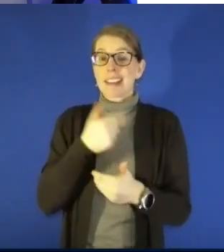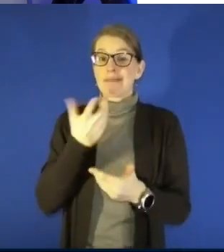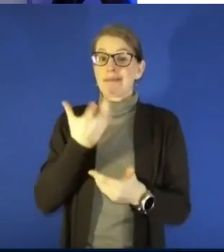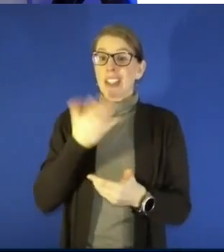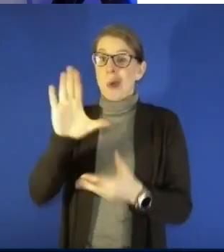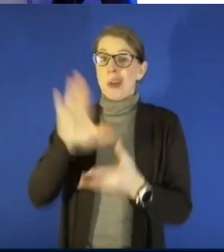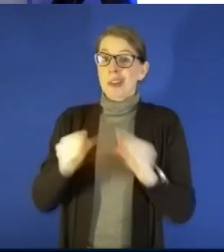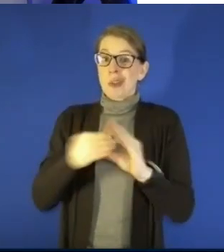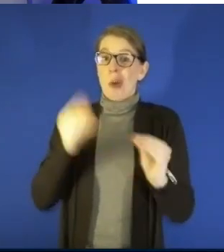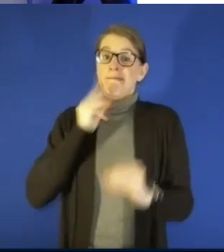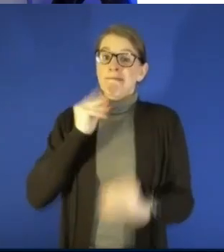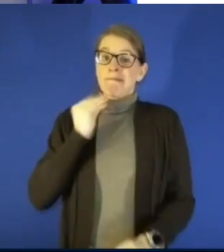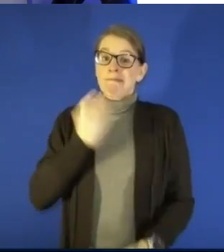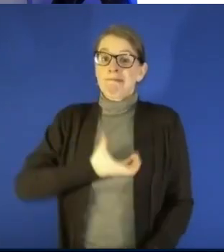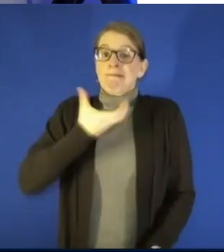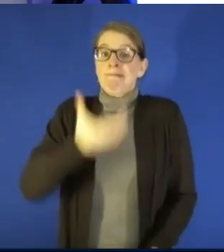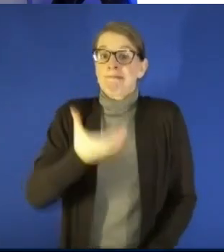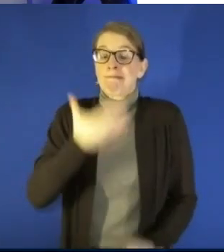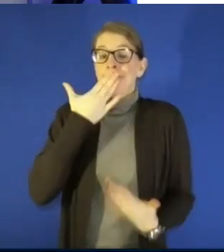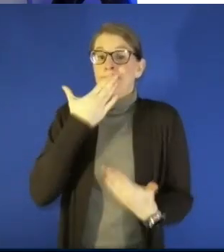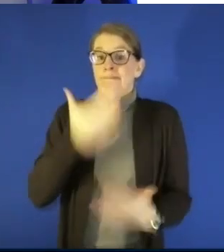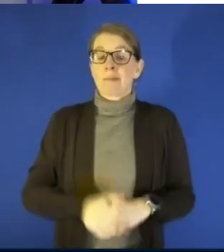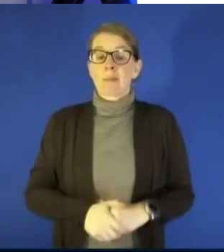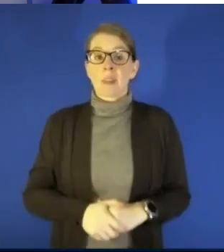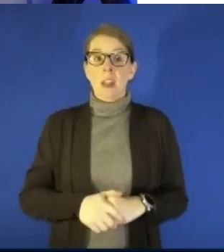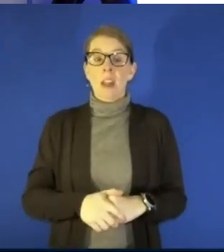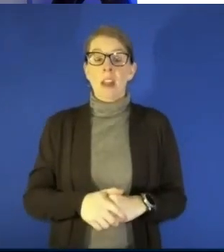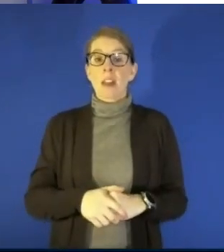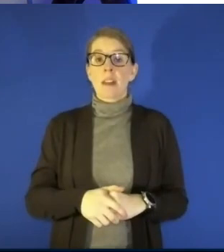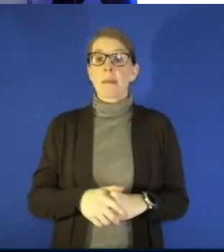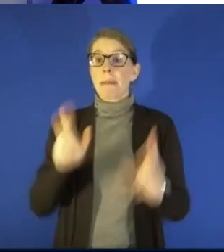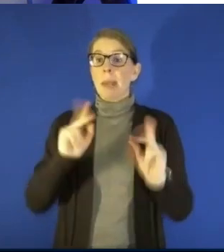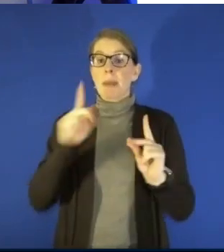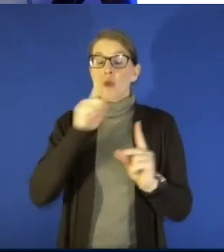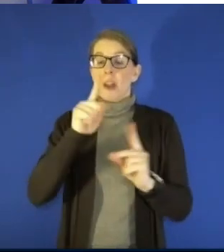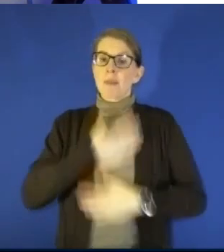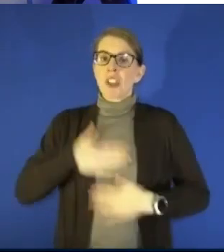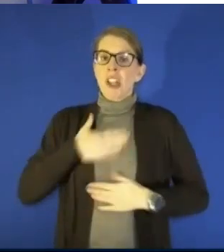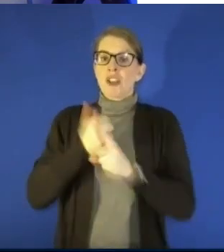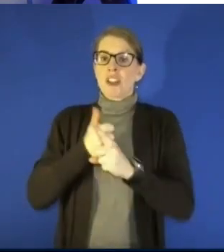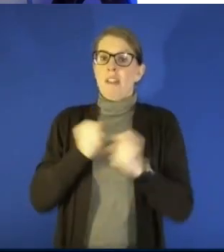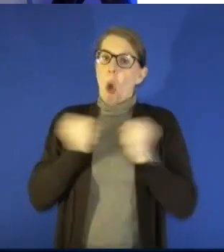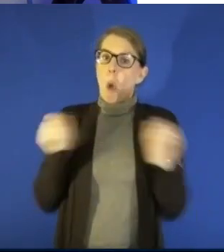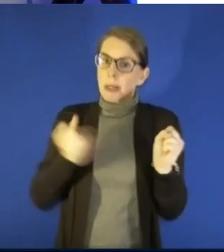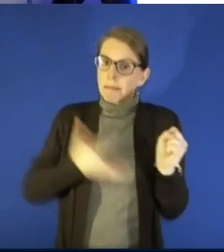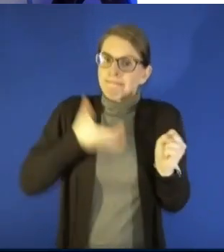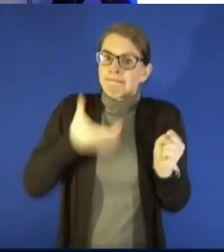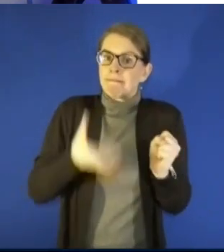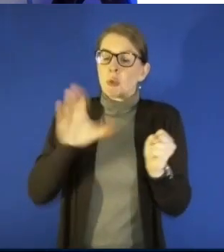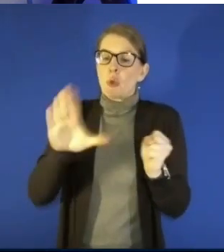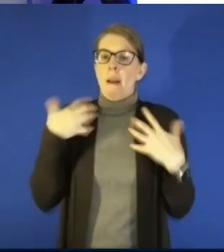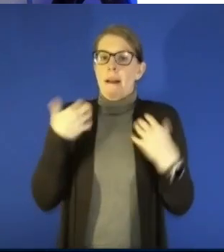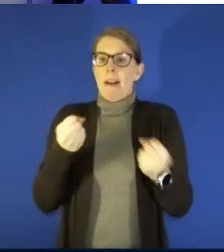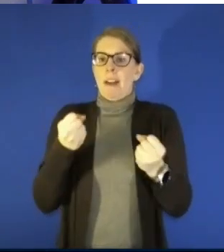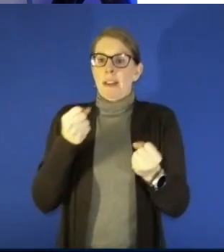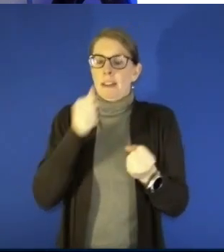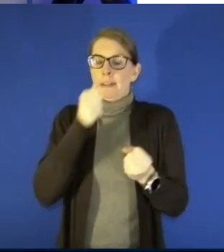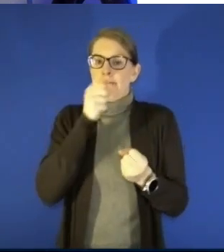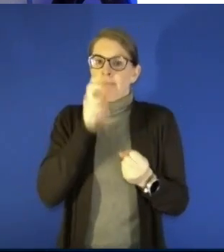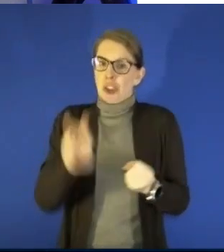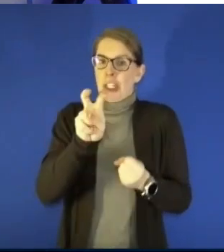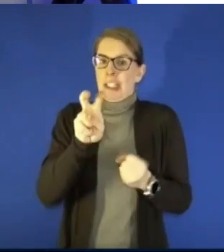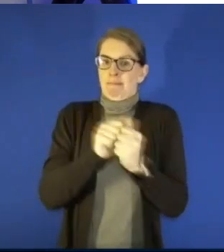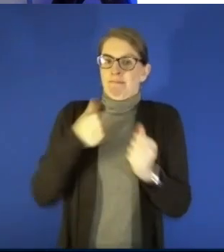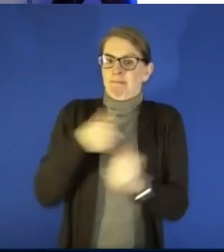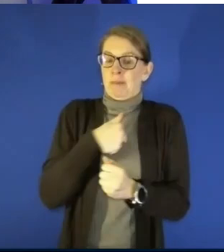our feed and our viewers just really appreciate you being so open and willing to share your health journey with us. So we appreciate it. Any final thoughts? What do you want